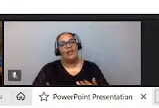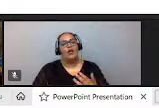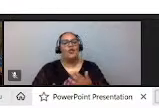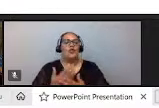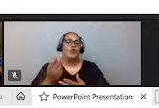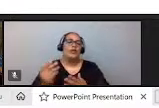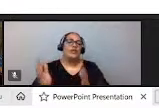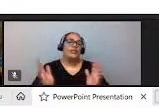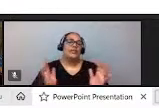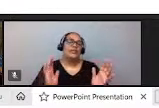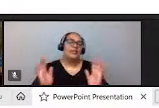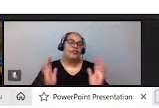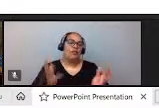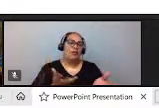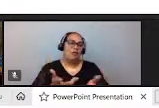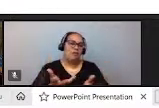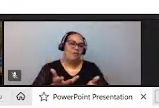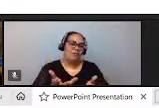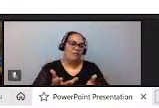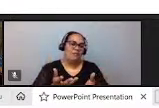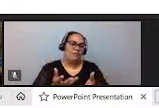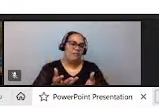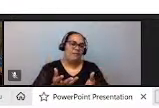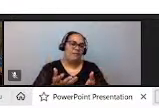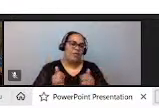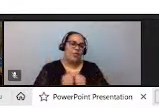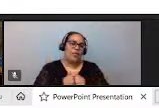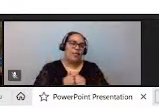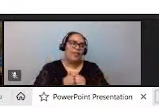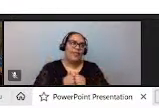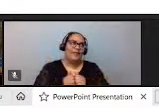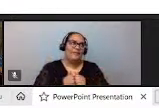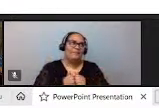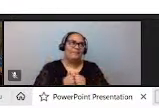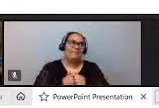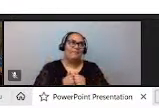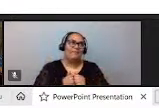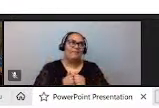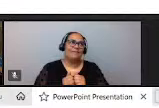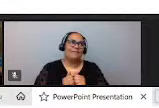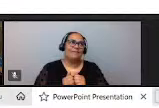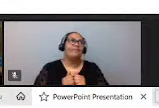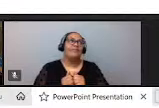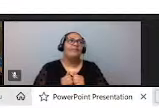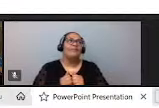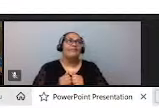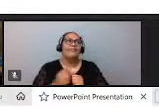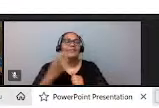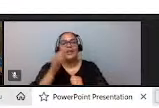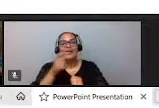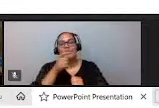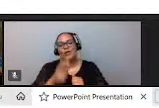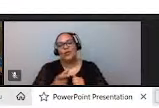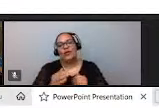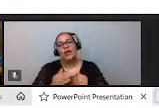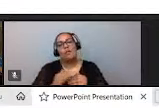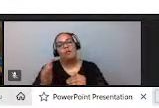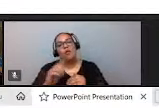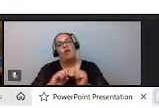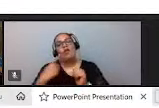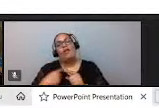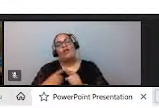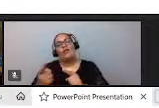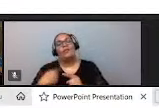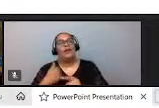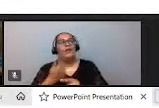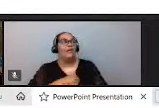in a session um with the with the provincial government where the word and and more so over last week I was